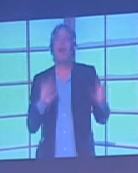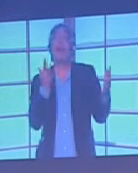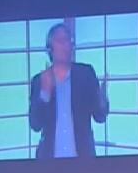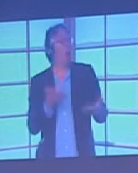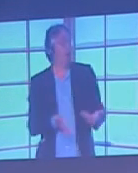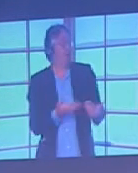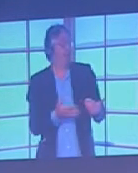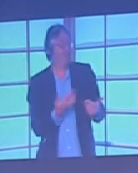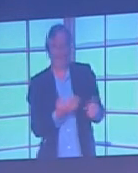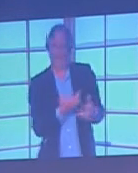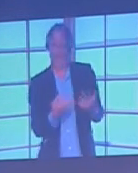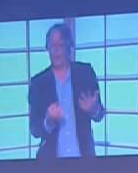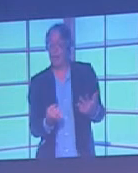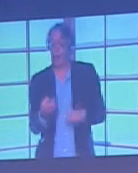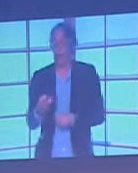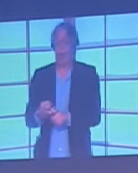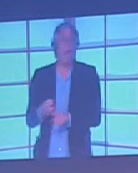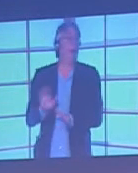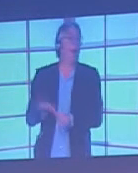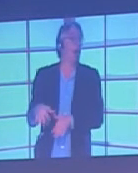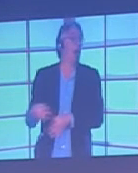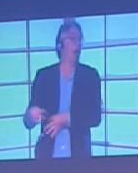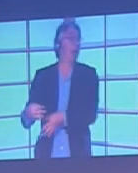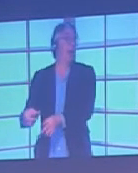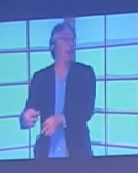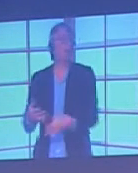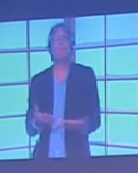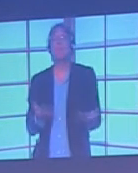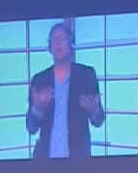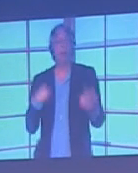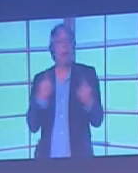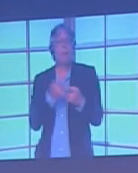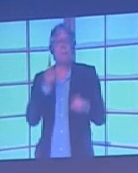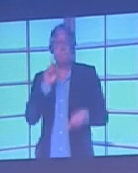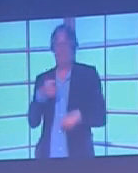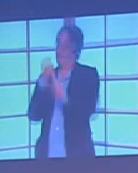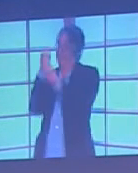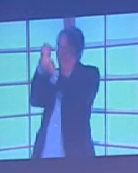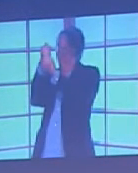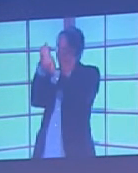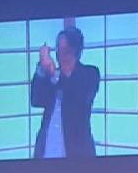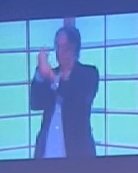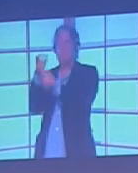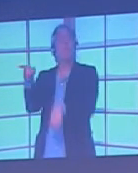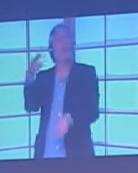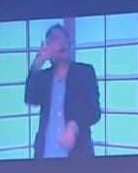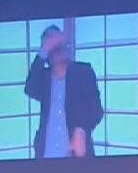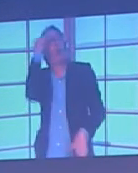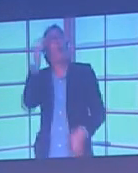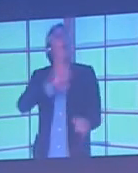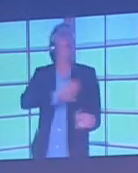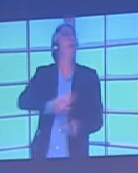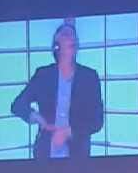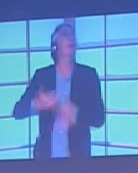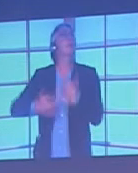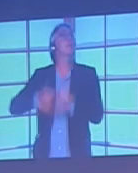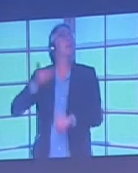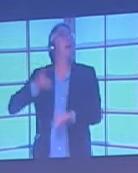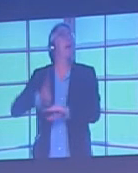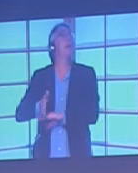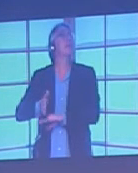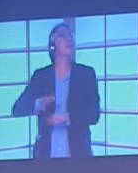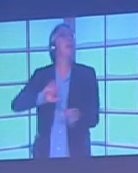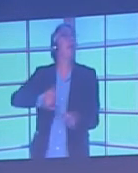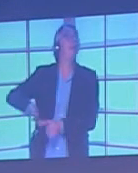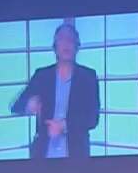nothing else left to be done. We have to make sure this becomes the first priority, and that's certainly my job, CAFE's job,